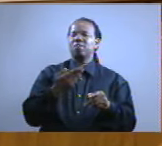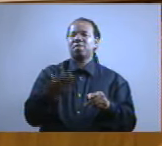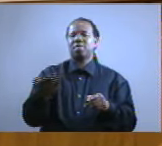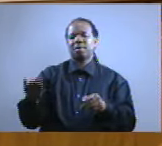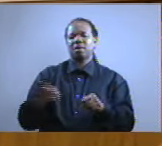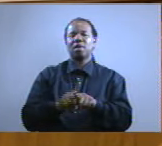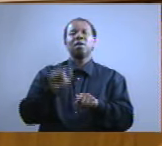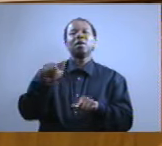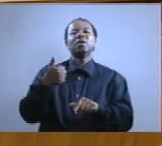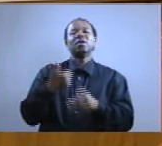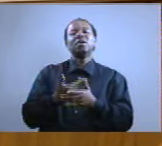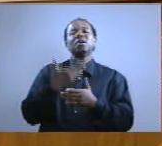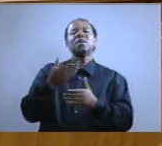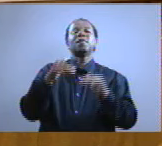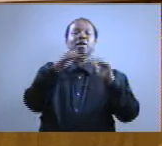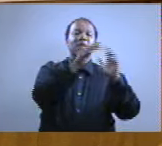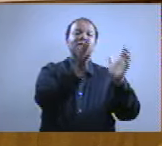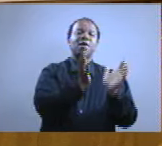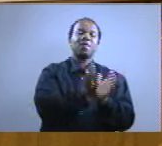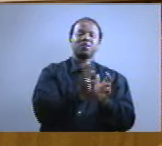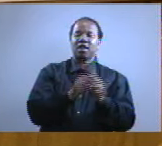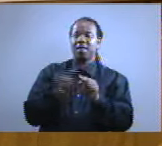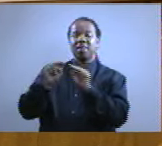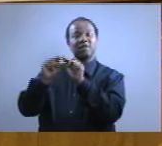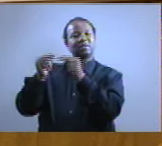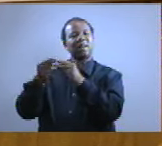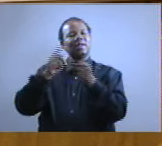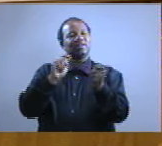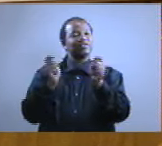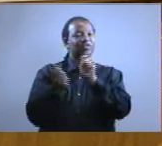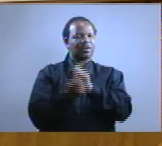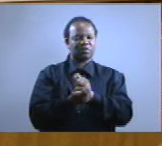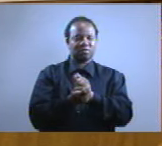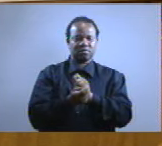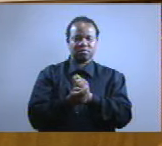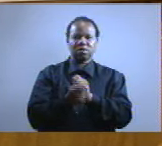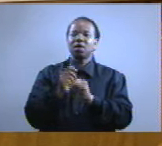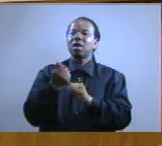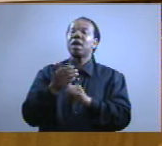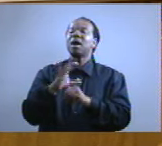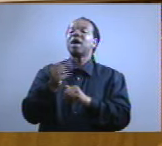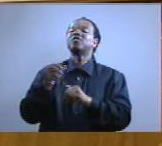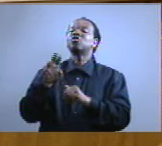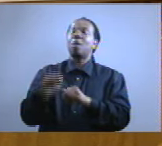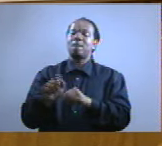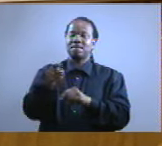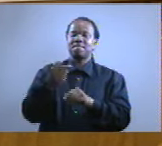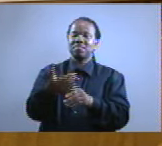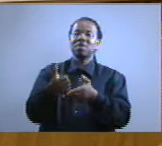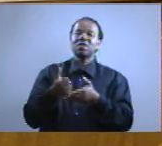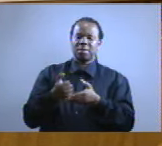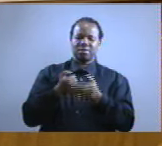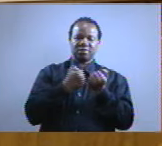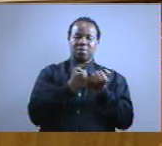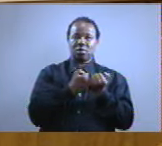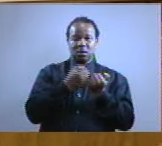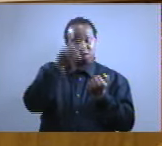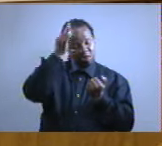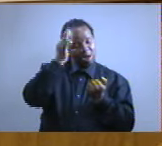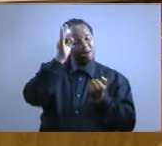complex international, regional, and national environment, customs plays a critical role in supporting government's programs to promote